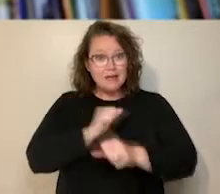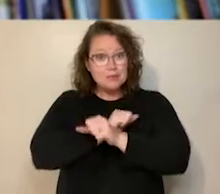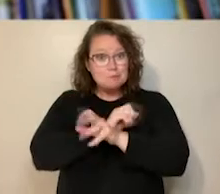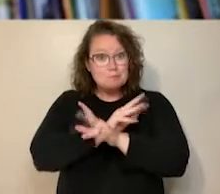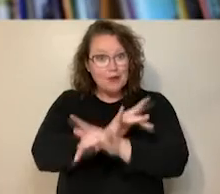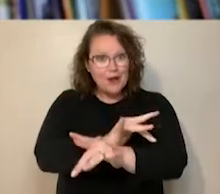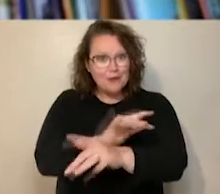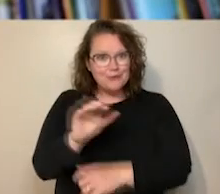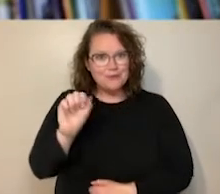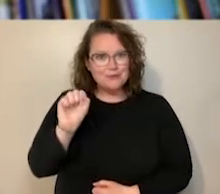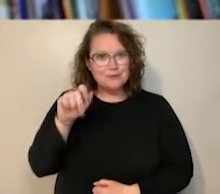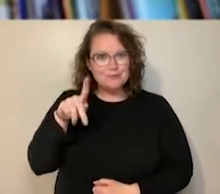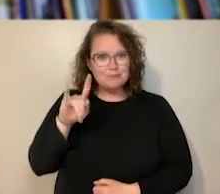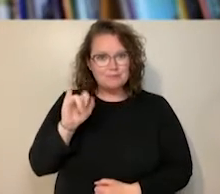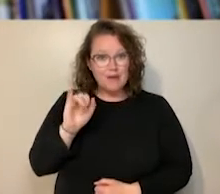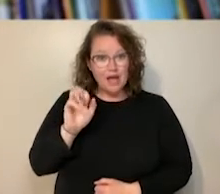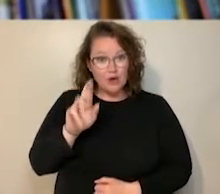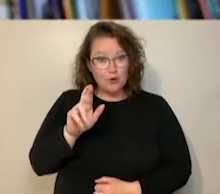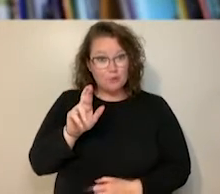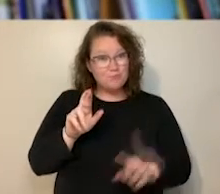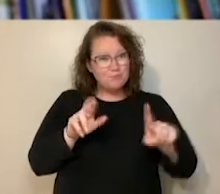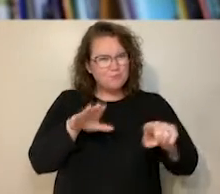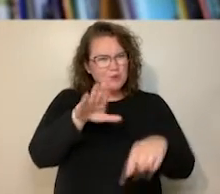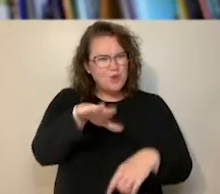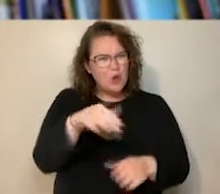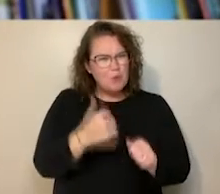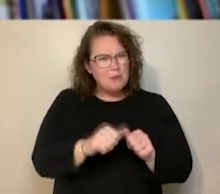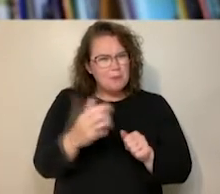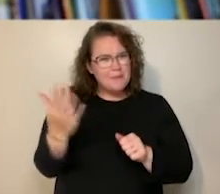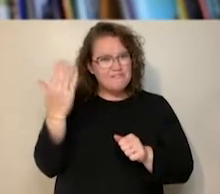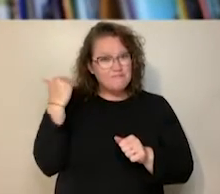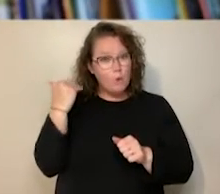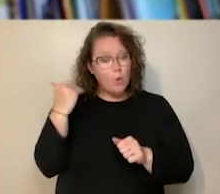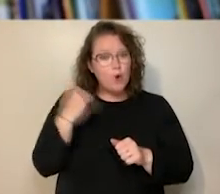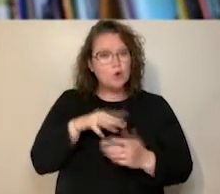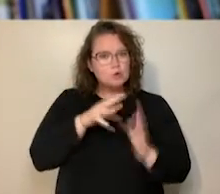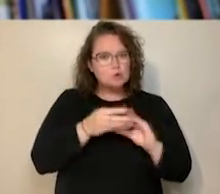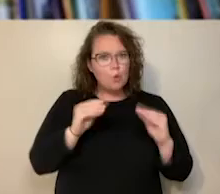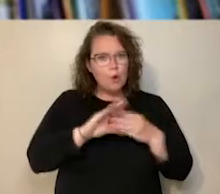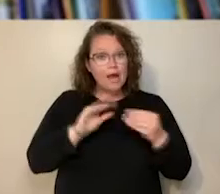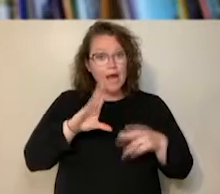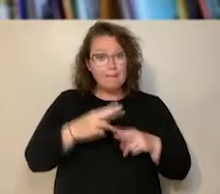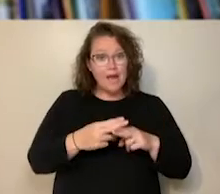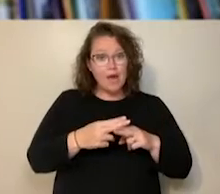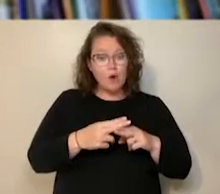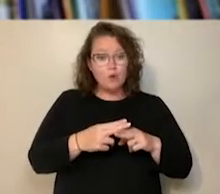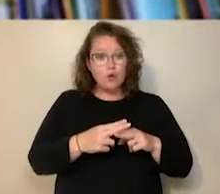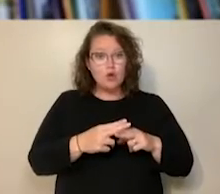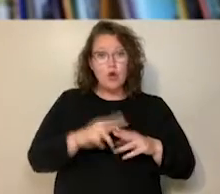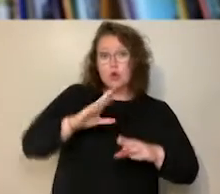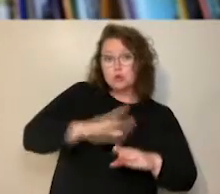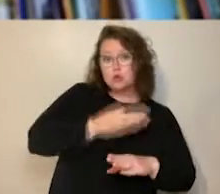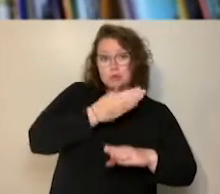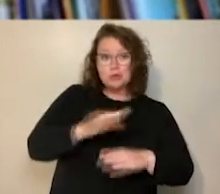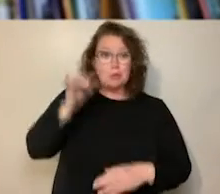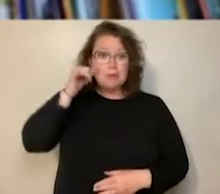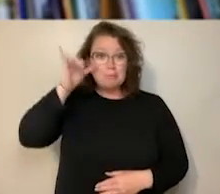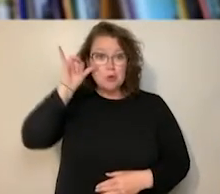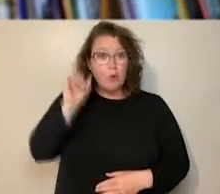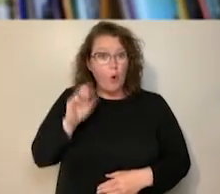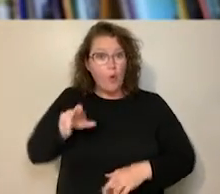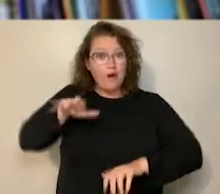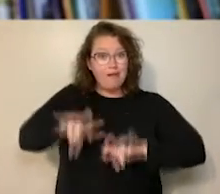maybe you saw the book Doobie Doobie Moo or Click Clack Moo, Cows That Type. This is the same author,